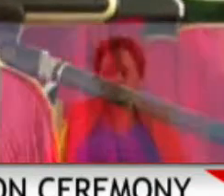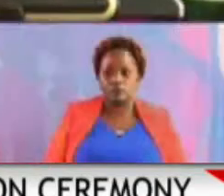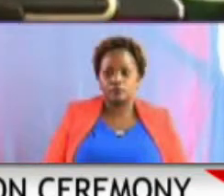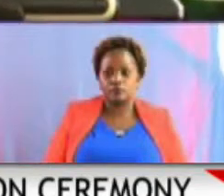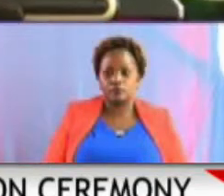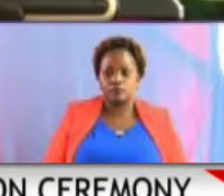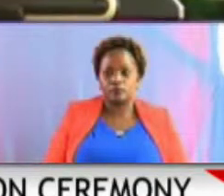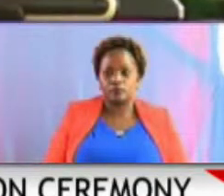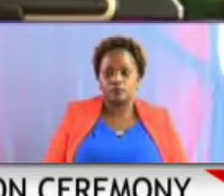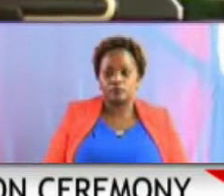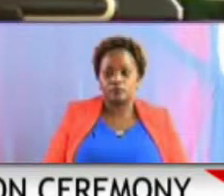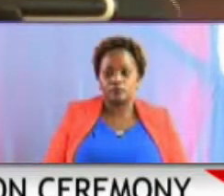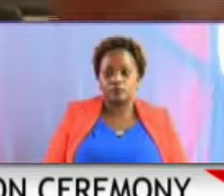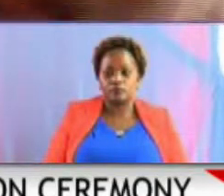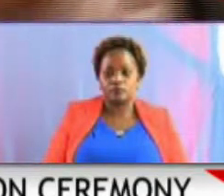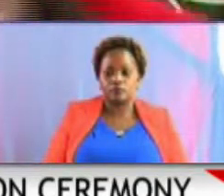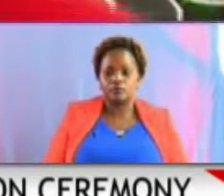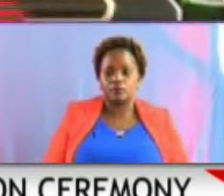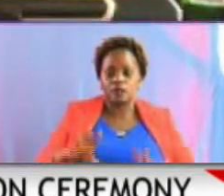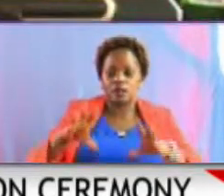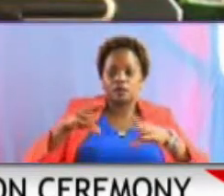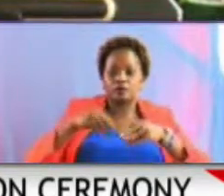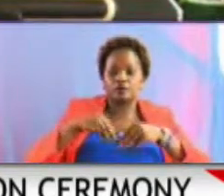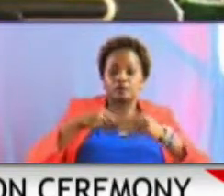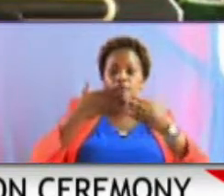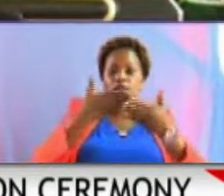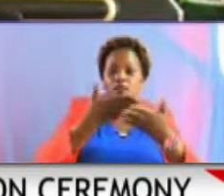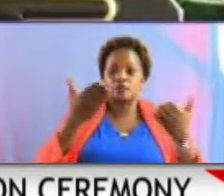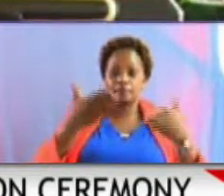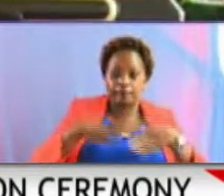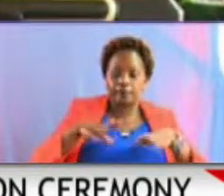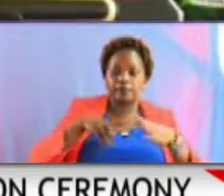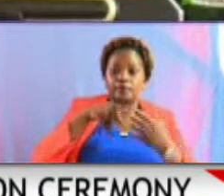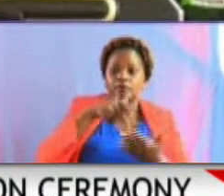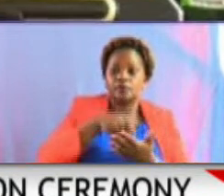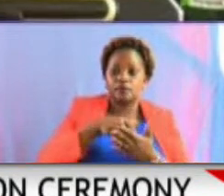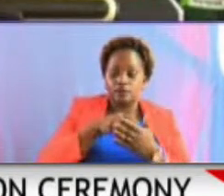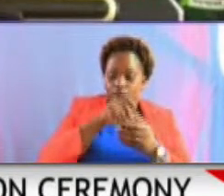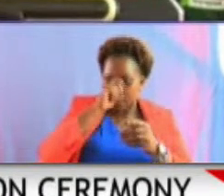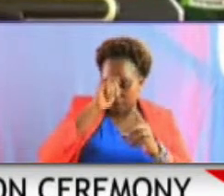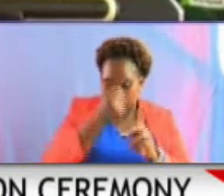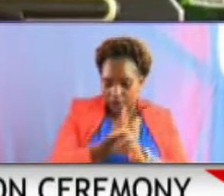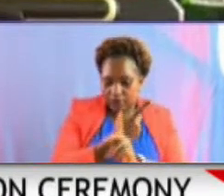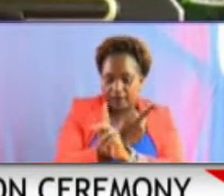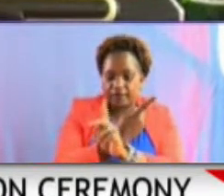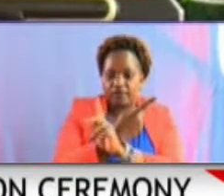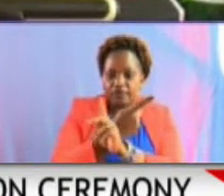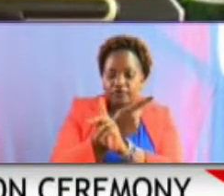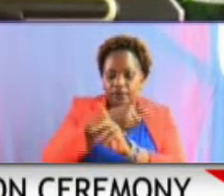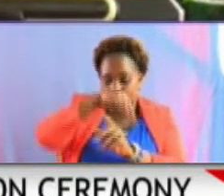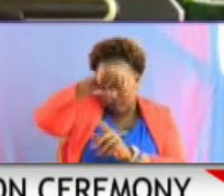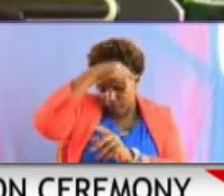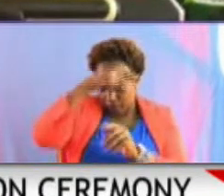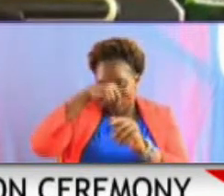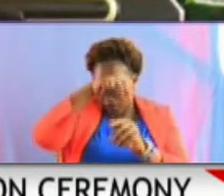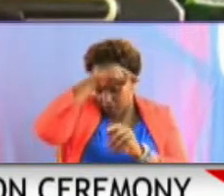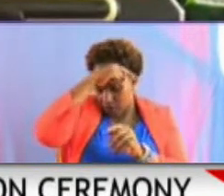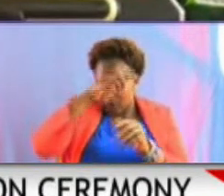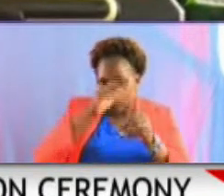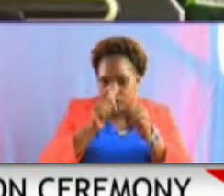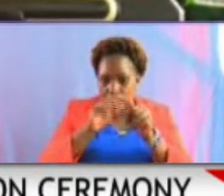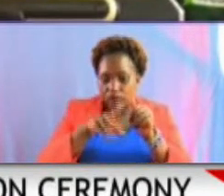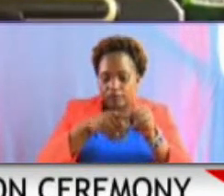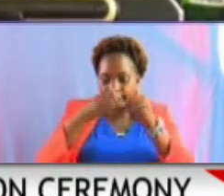I admit the persons named to the respective master's degrees for which they have